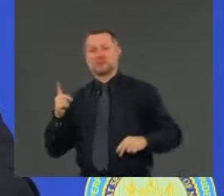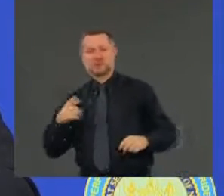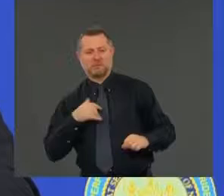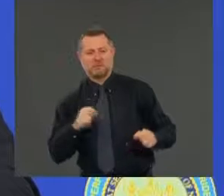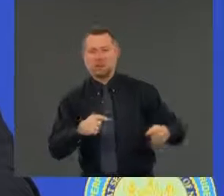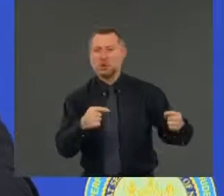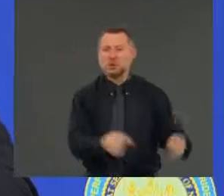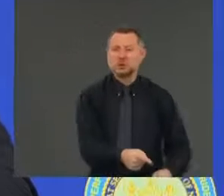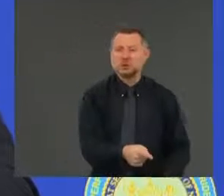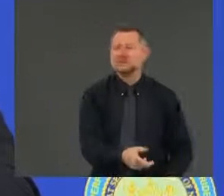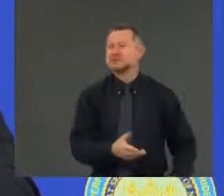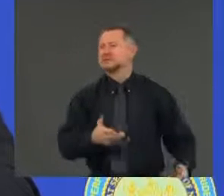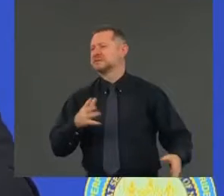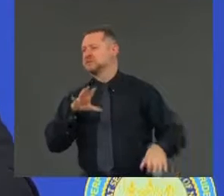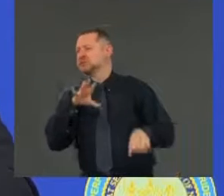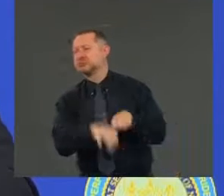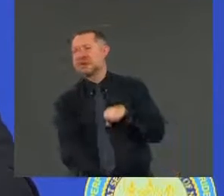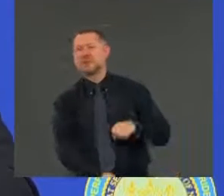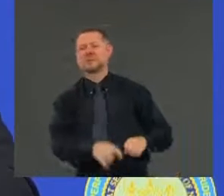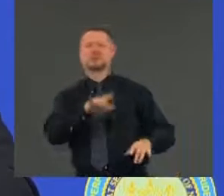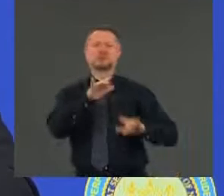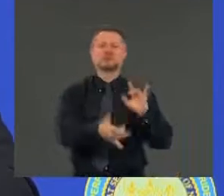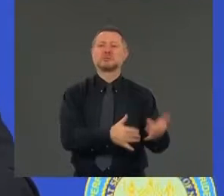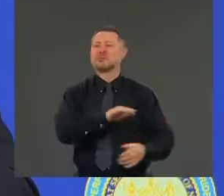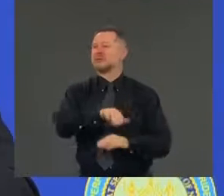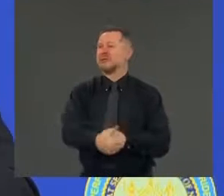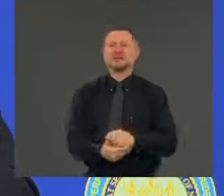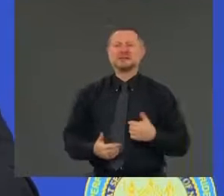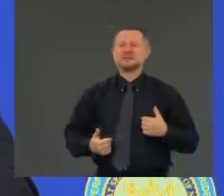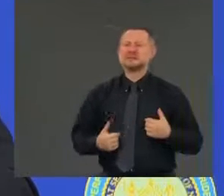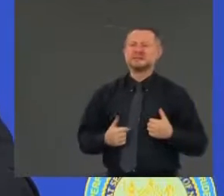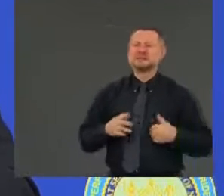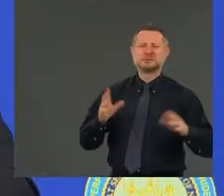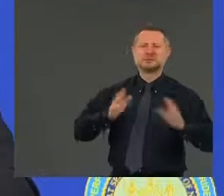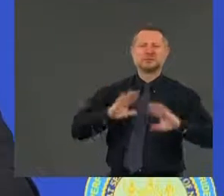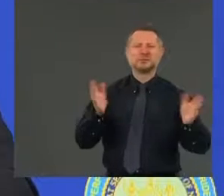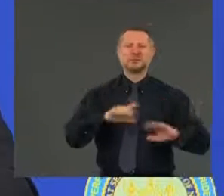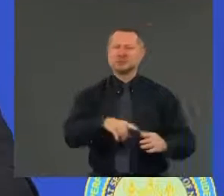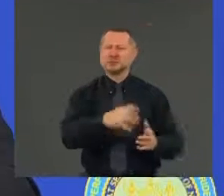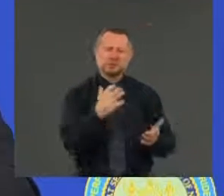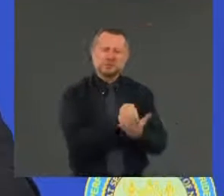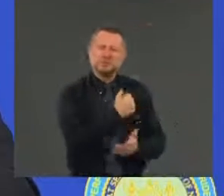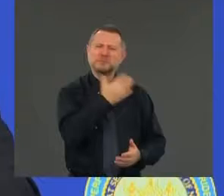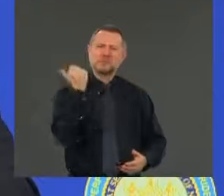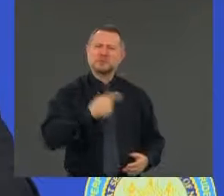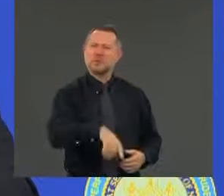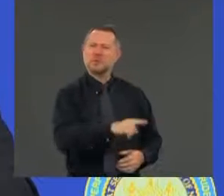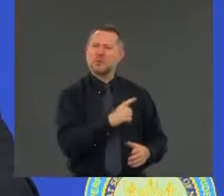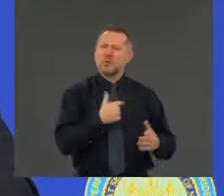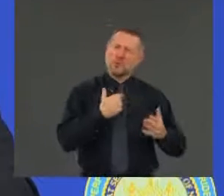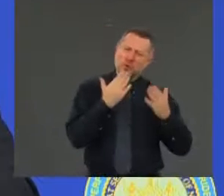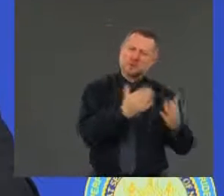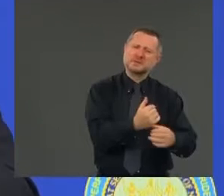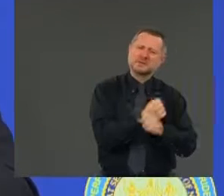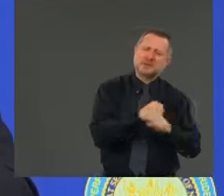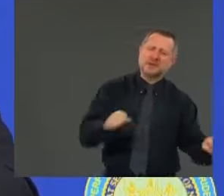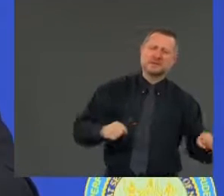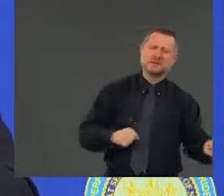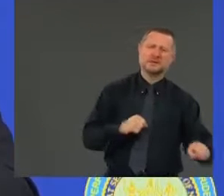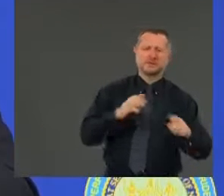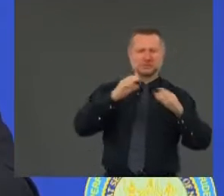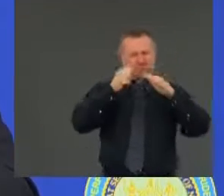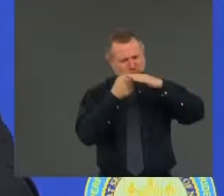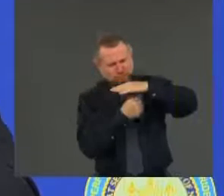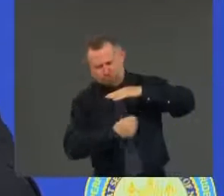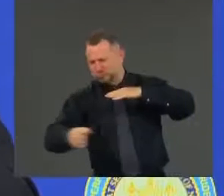during the night. No, they deserved better. Offer them safe shelter, offer them services. That was always